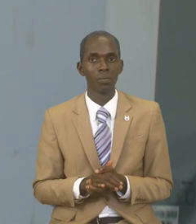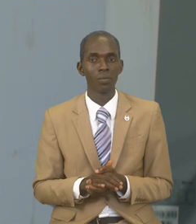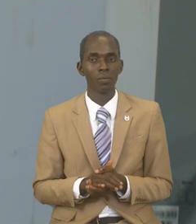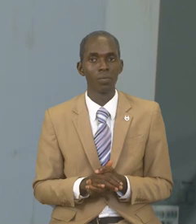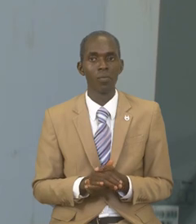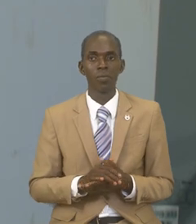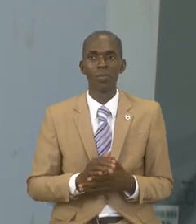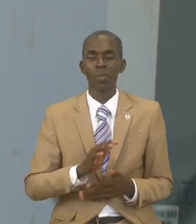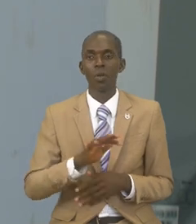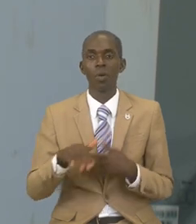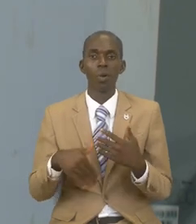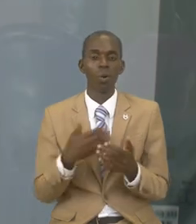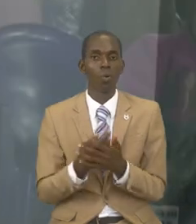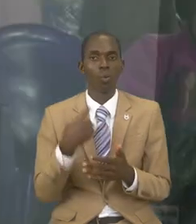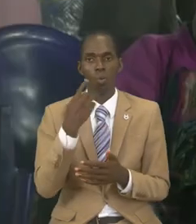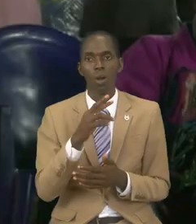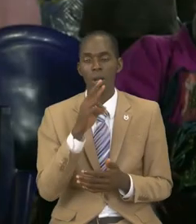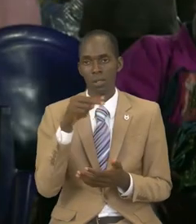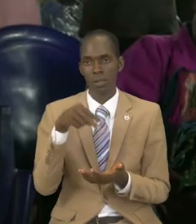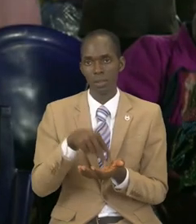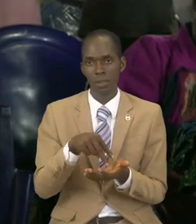All who are standing up